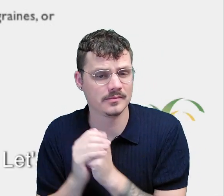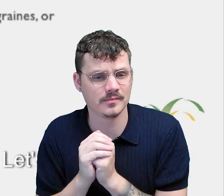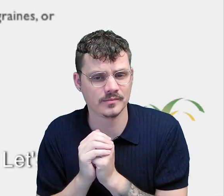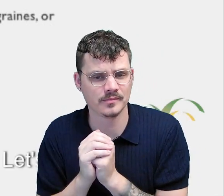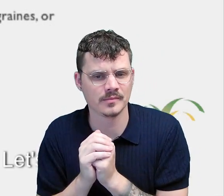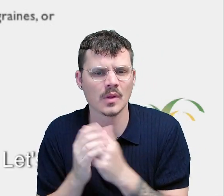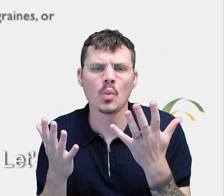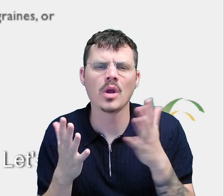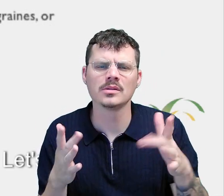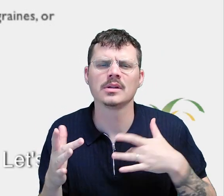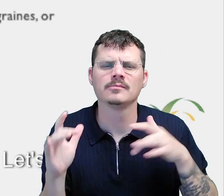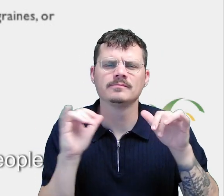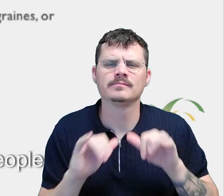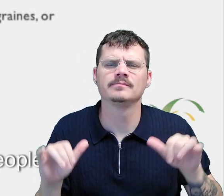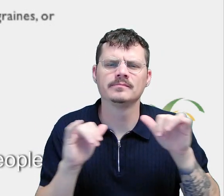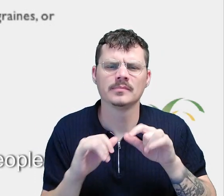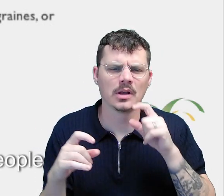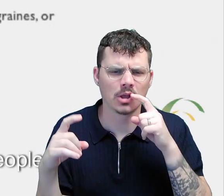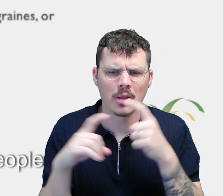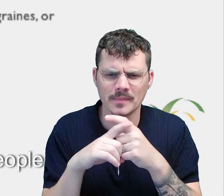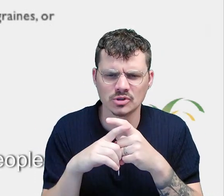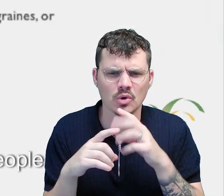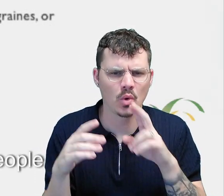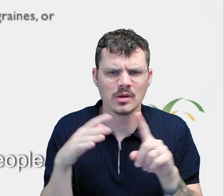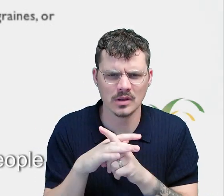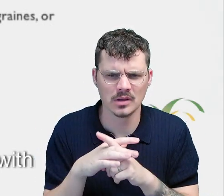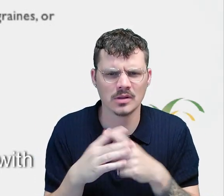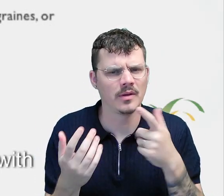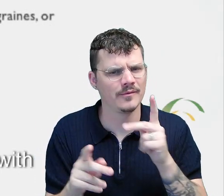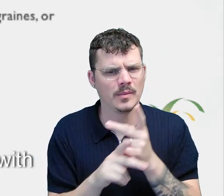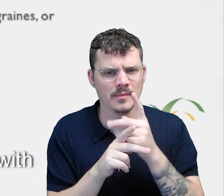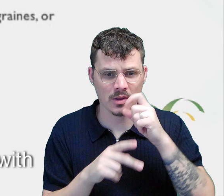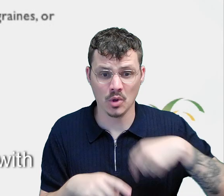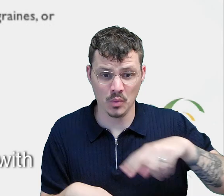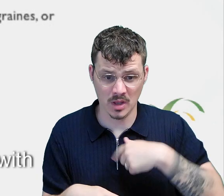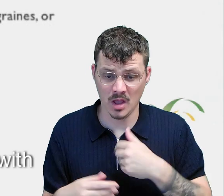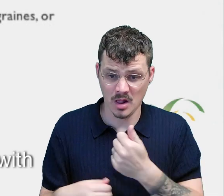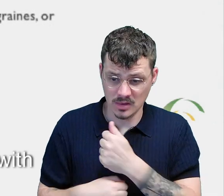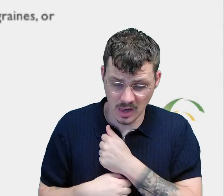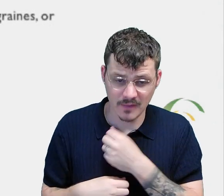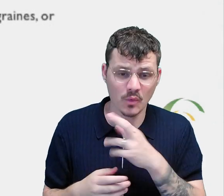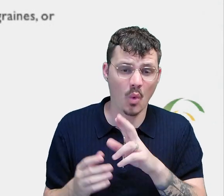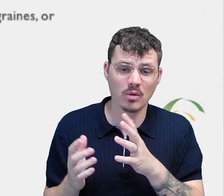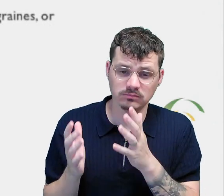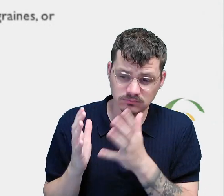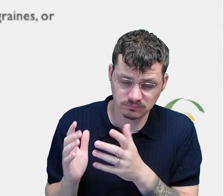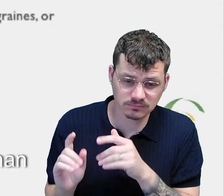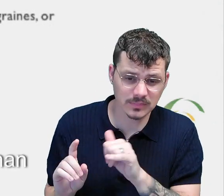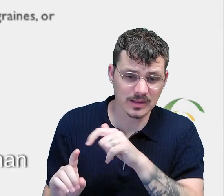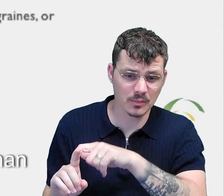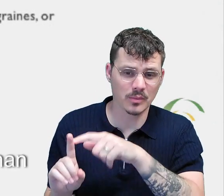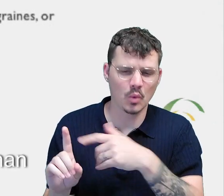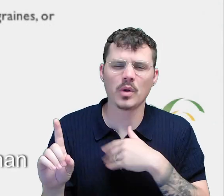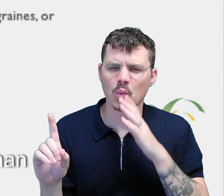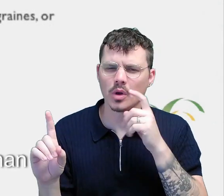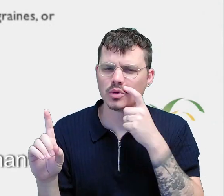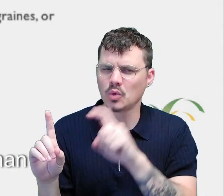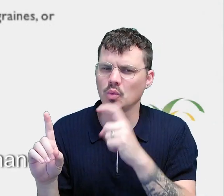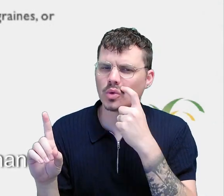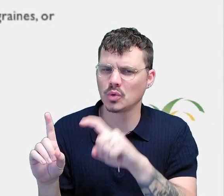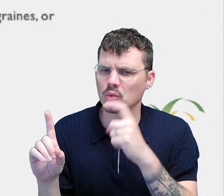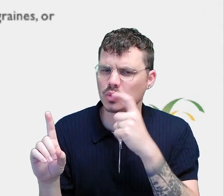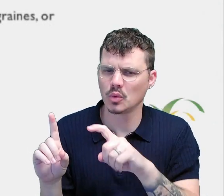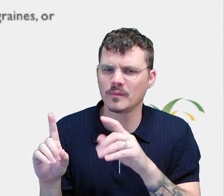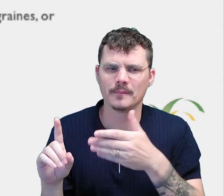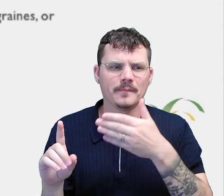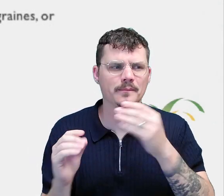What are the common complications? Let's watch out for those, because we as people that love the person and spend time with the person are going to notice that stuff faster